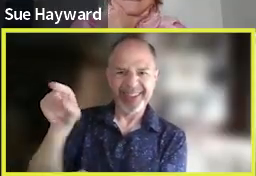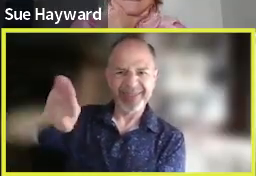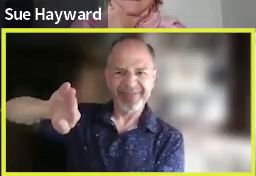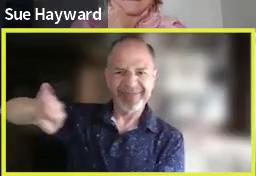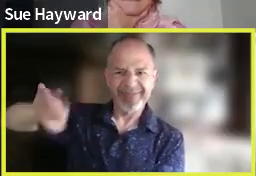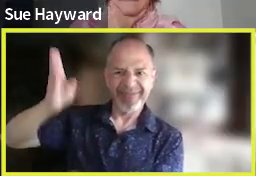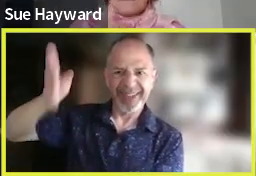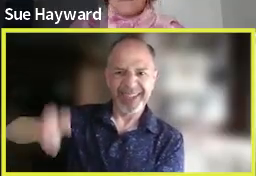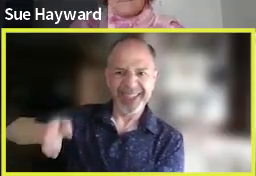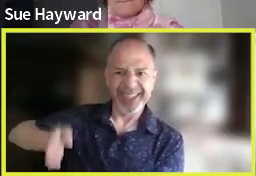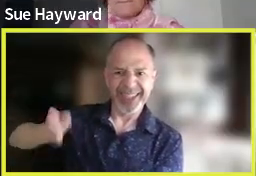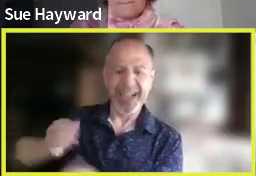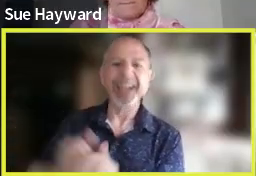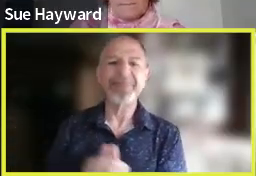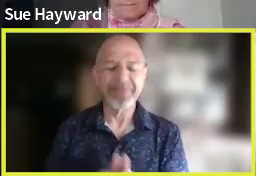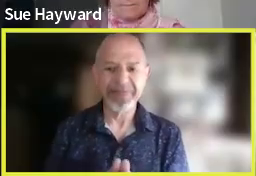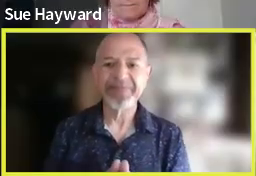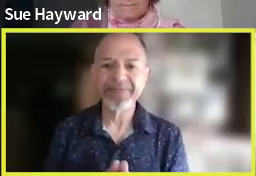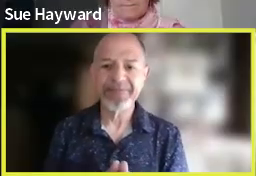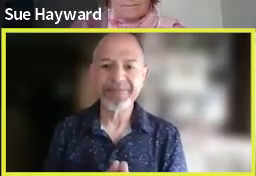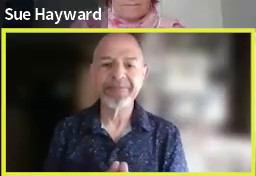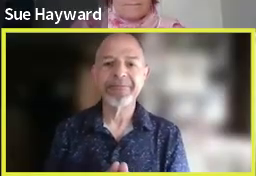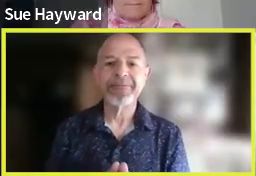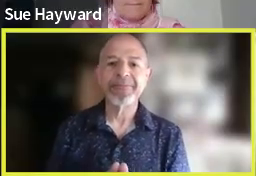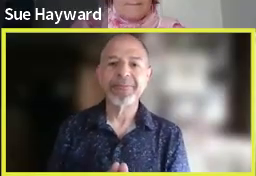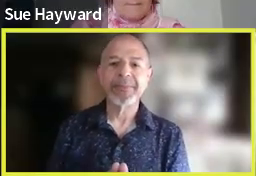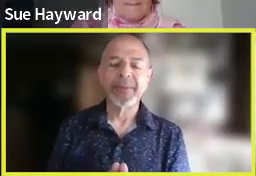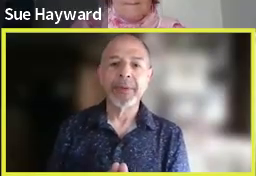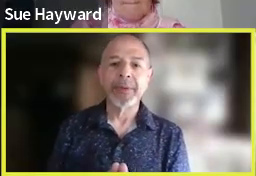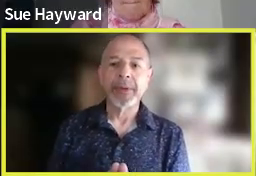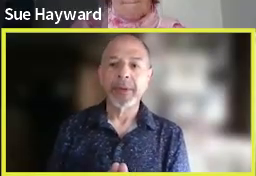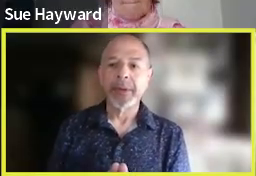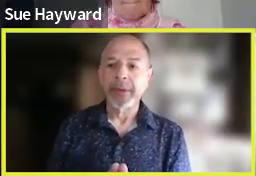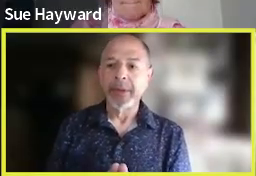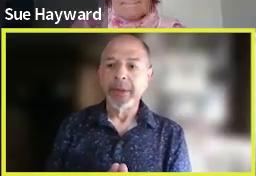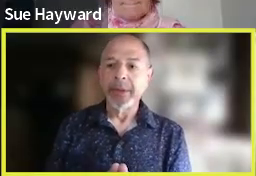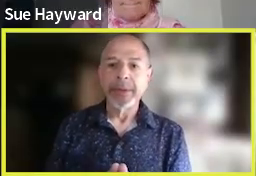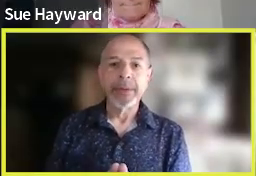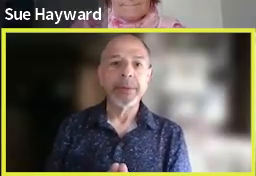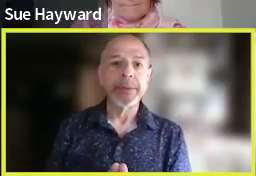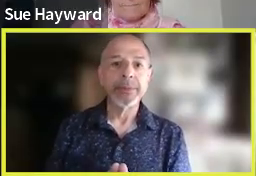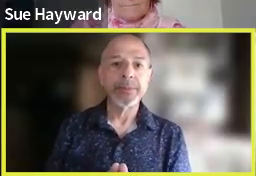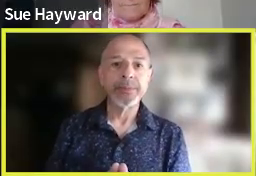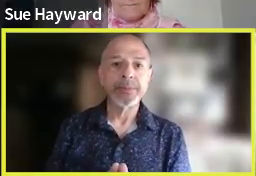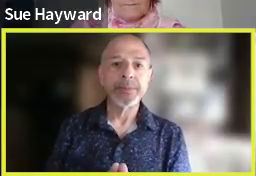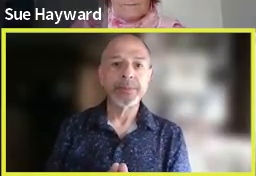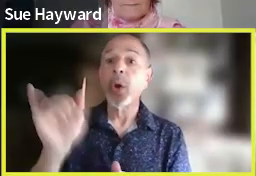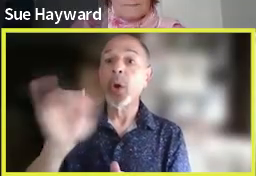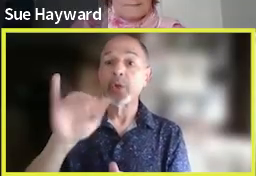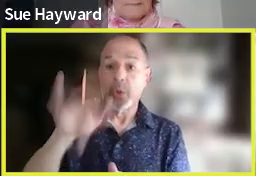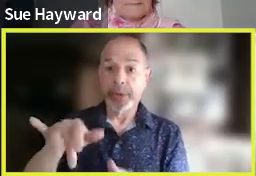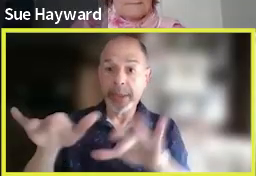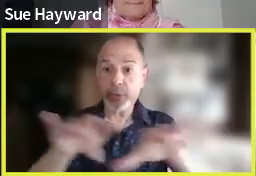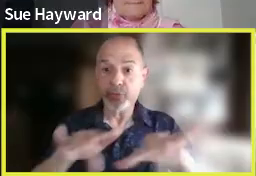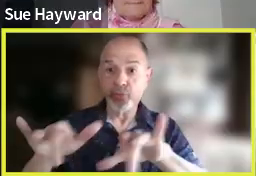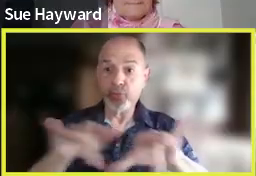whoa, dual personalities or something. And we don't need that. That's a lot. Yeah. But they will be in the recording. So even if somebody here